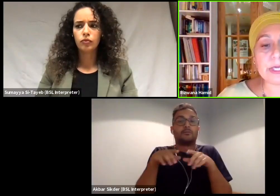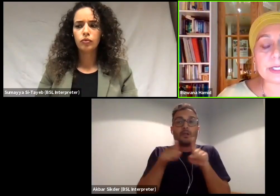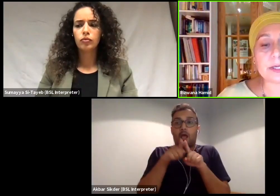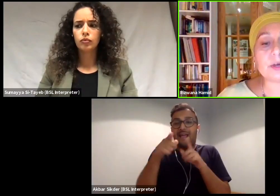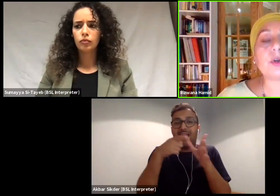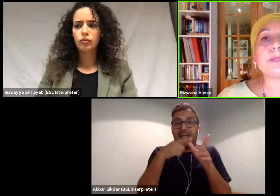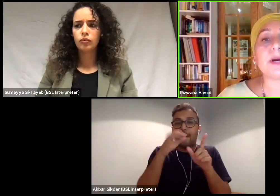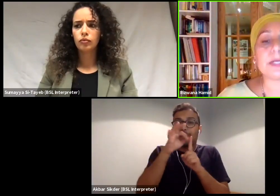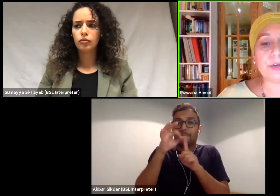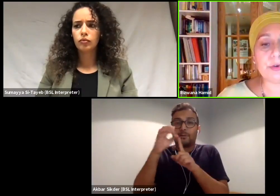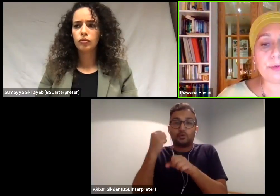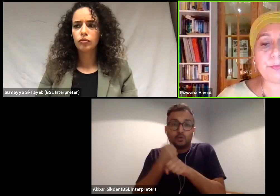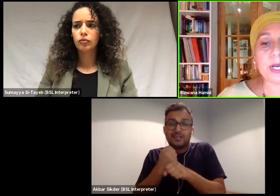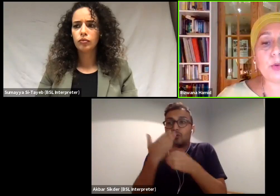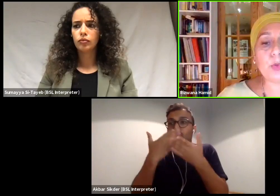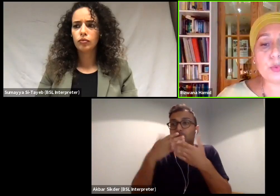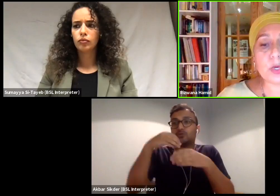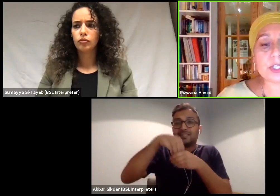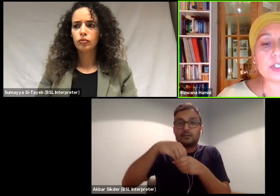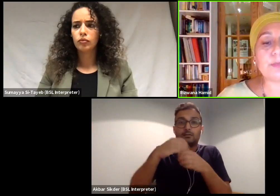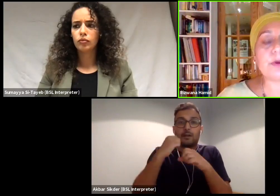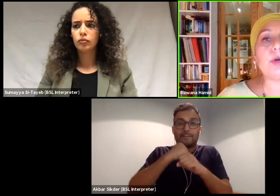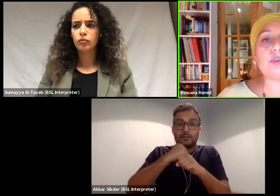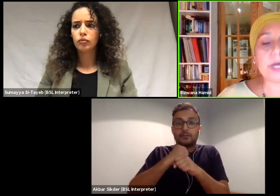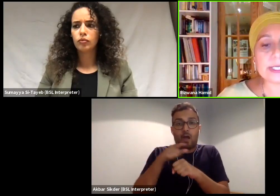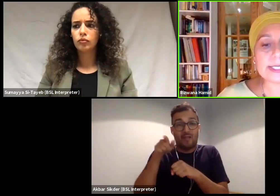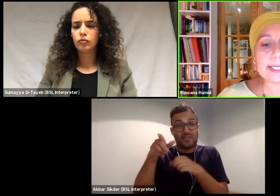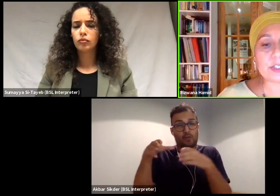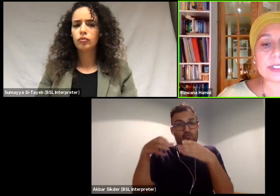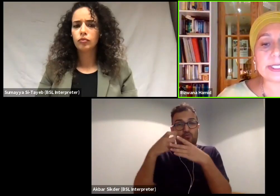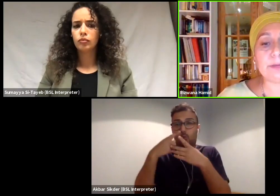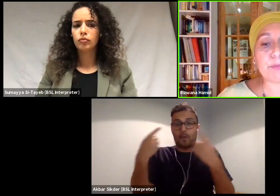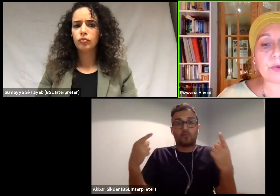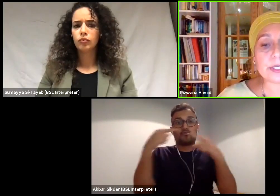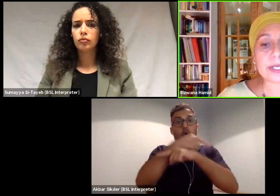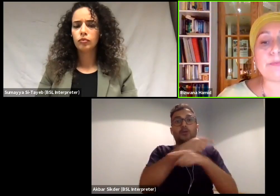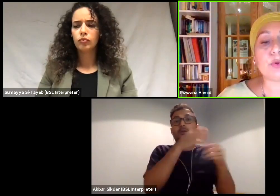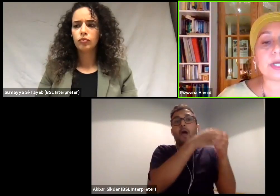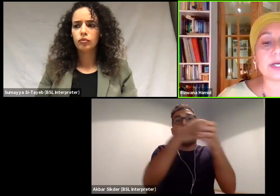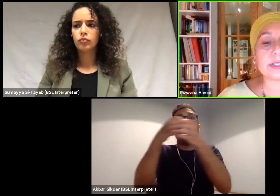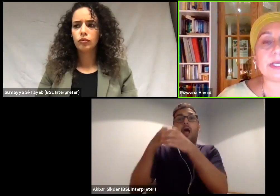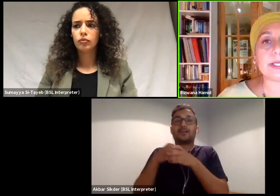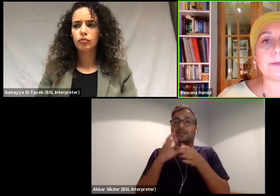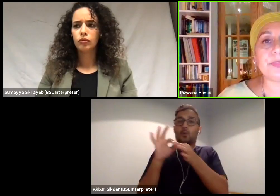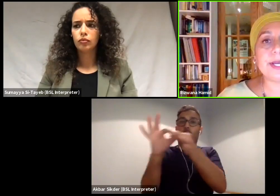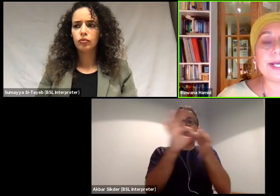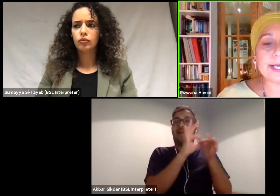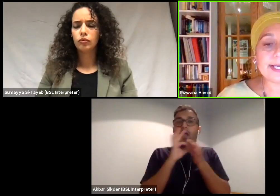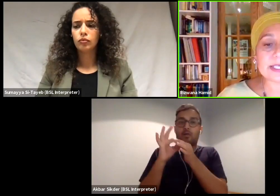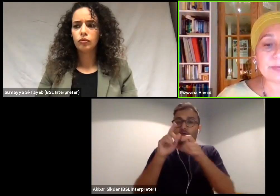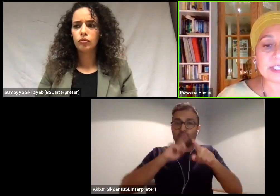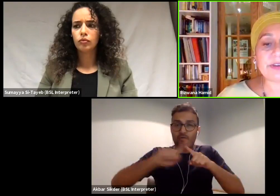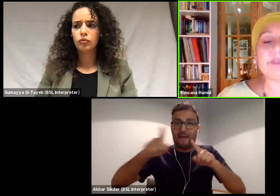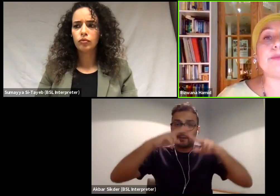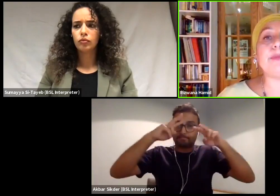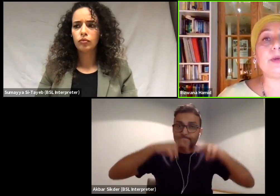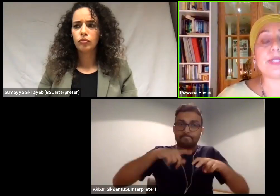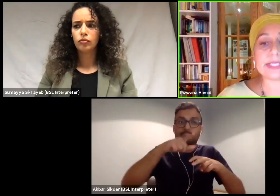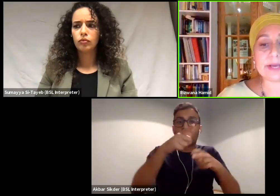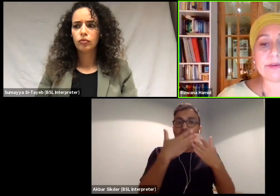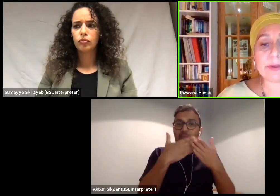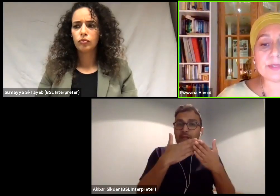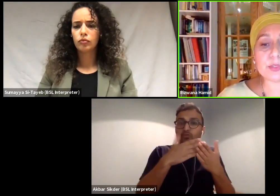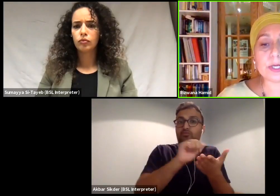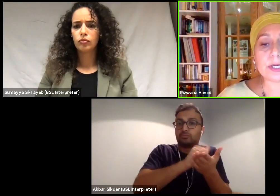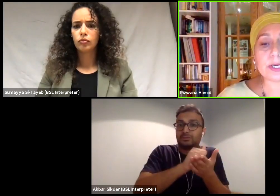in the media, a cross-party group which works to promote religious literacy in print and broadcast media. Yasmin is very familiar